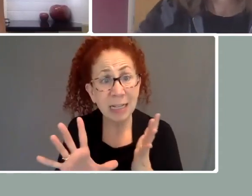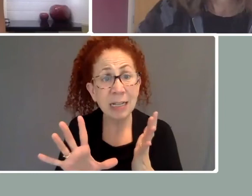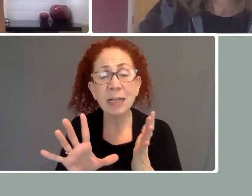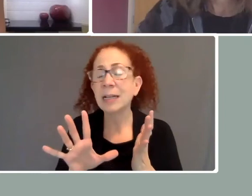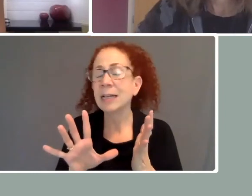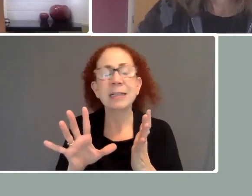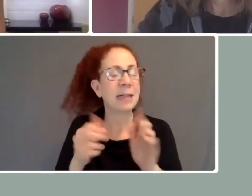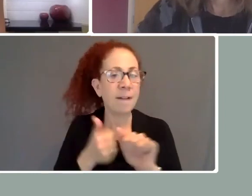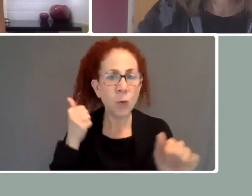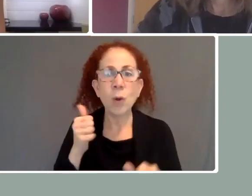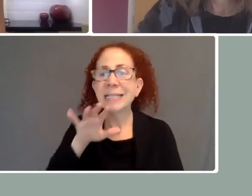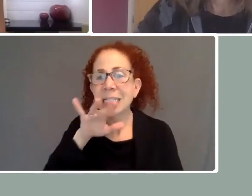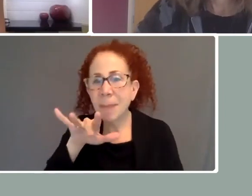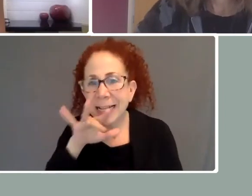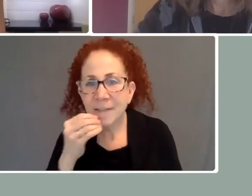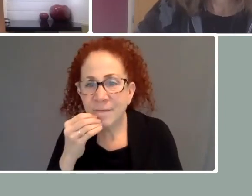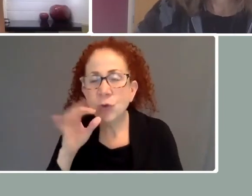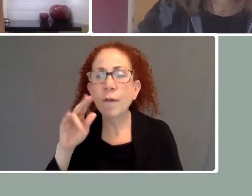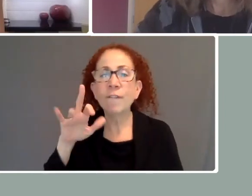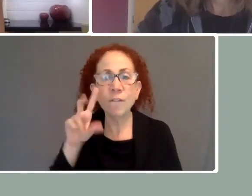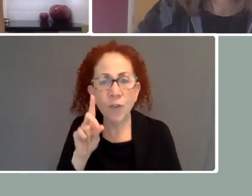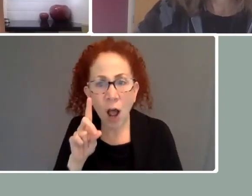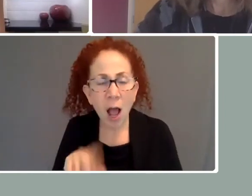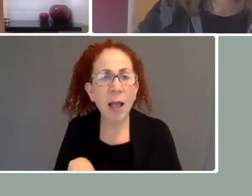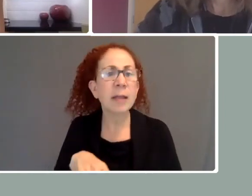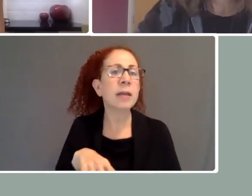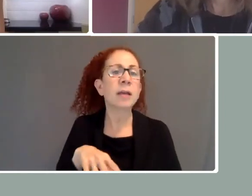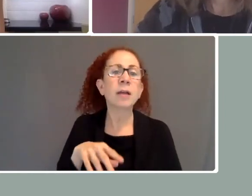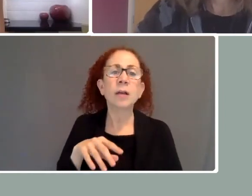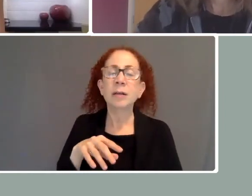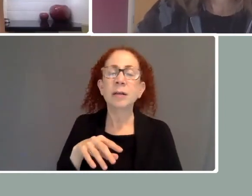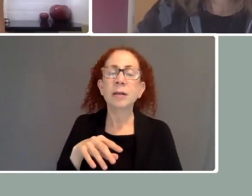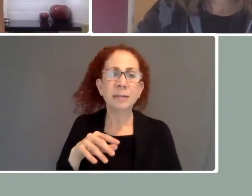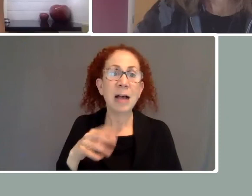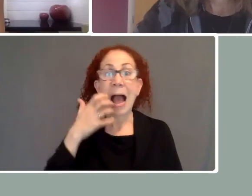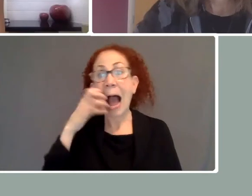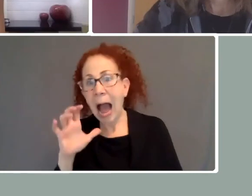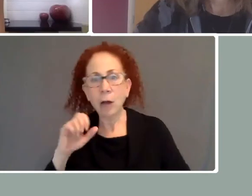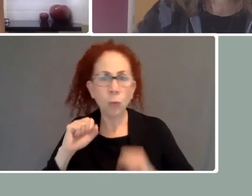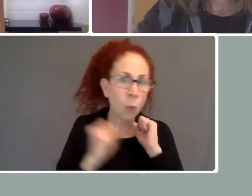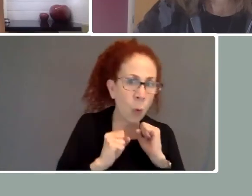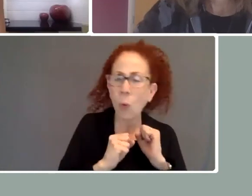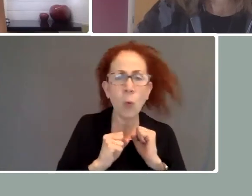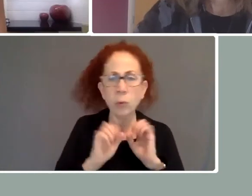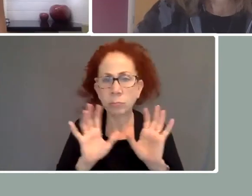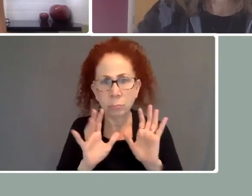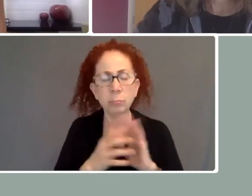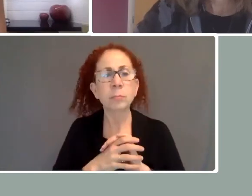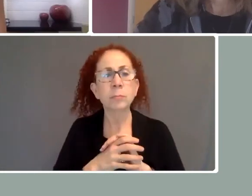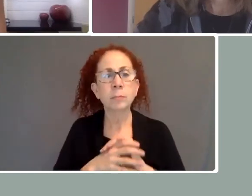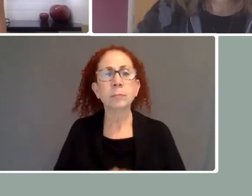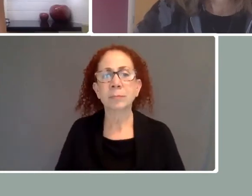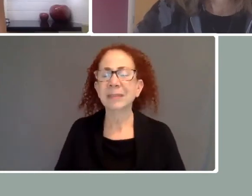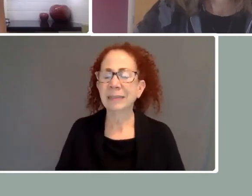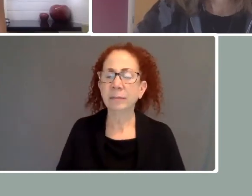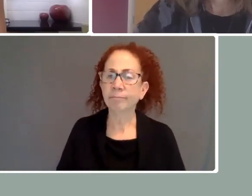spicy food, fried food, extreme temperatures, like super hot or super cold, those can also